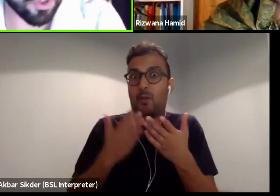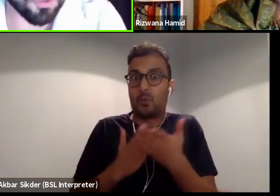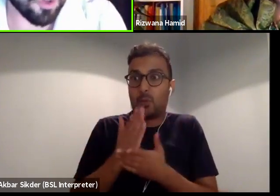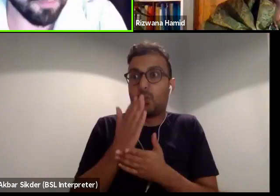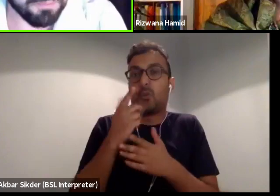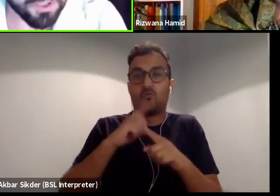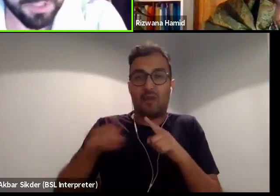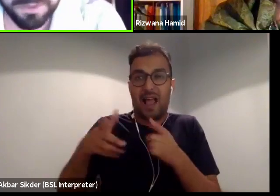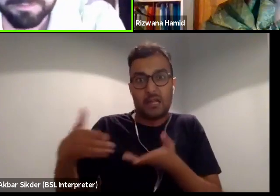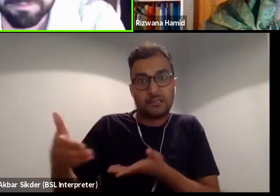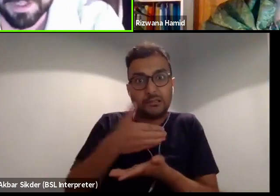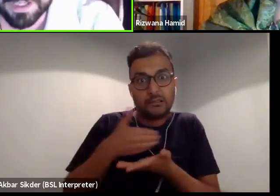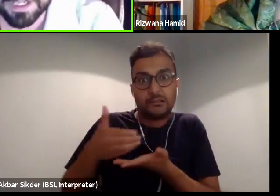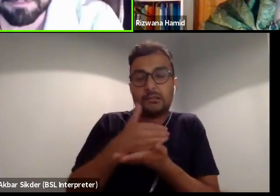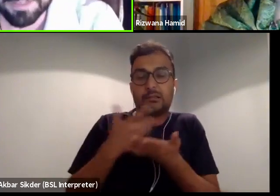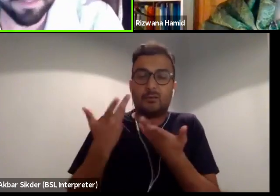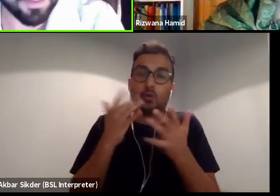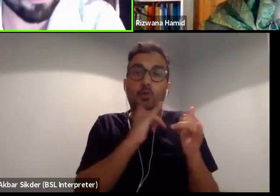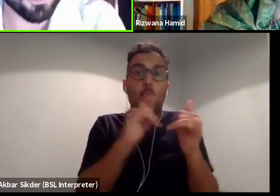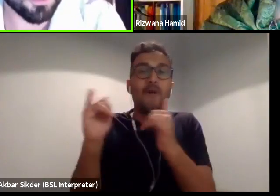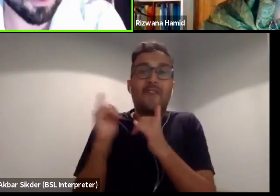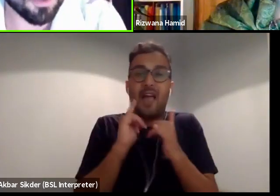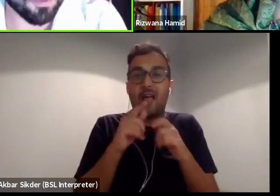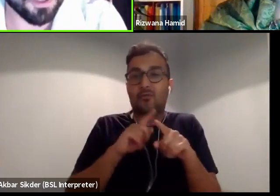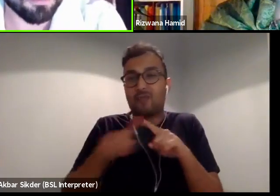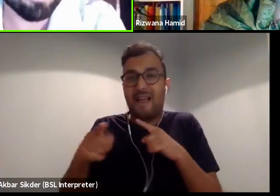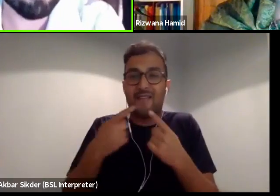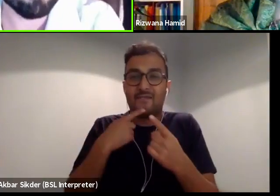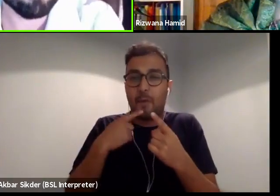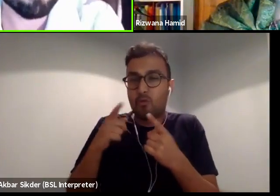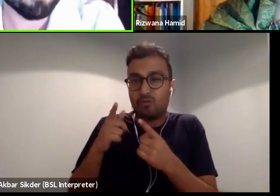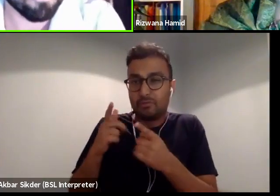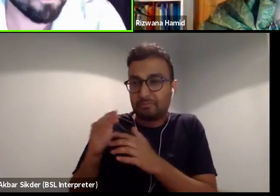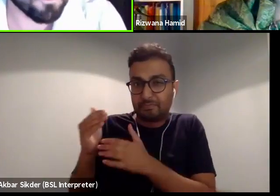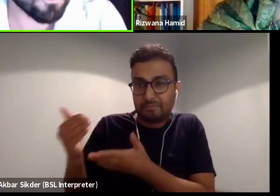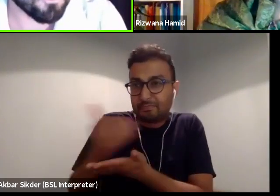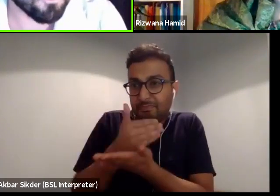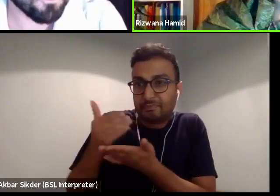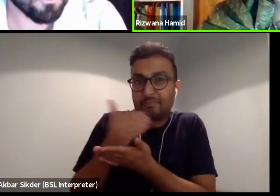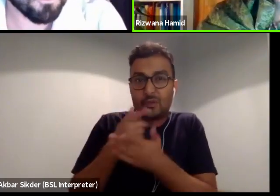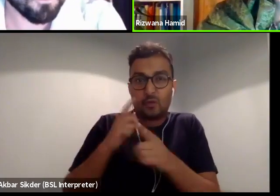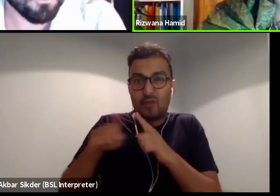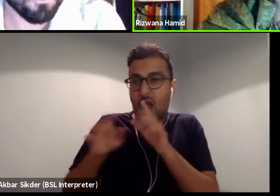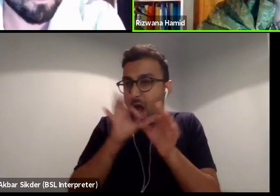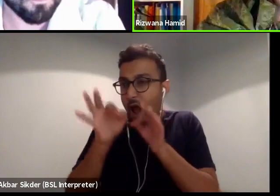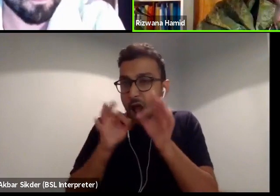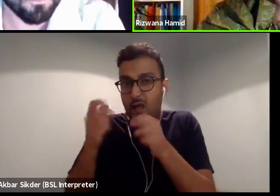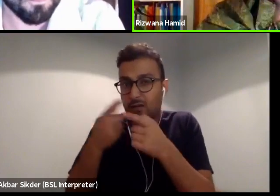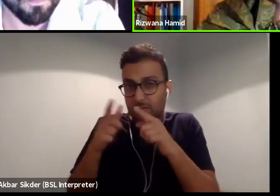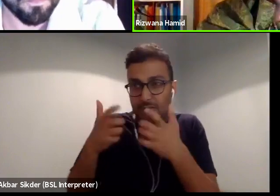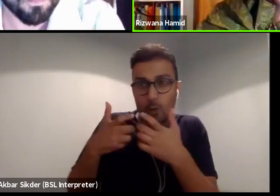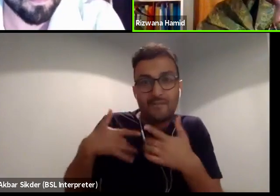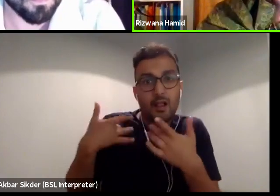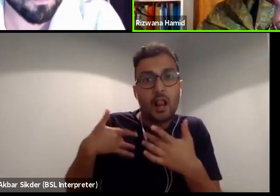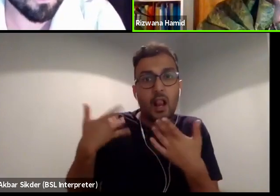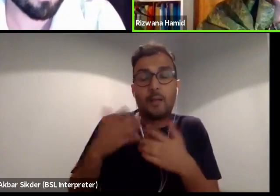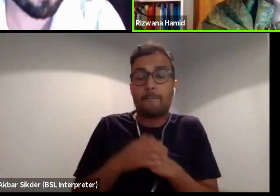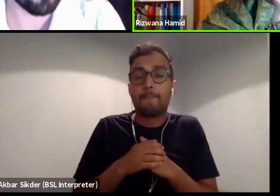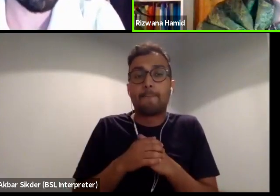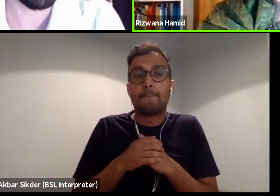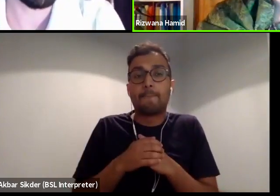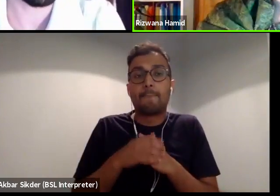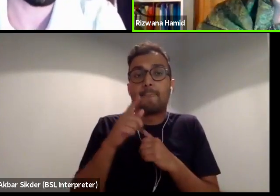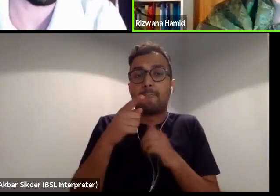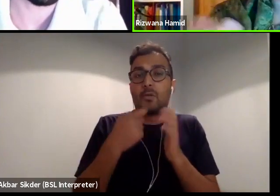gauge the thoughts of our membership and their feelings on this topic. And have you noticed, I mean, you're within the police force,